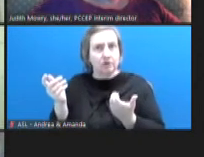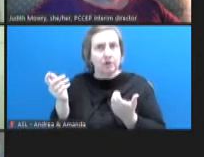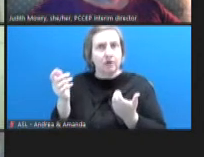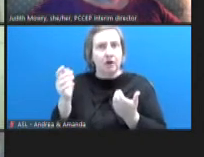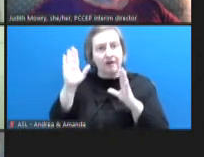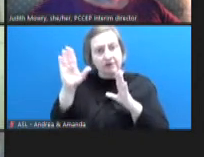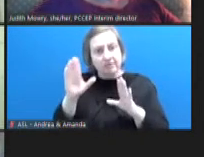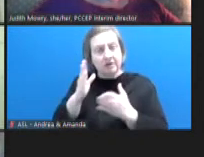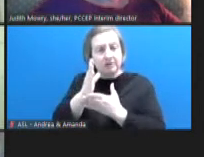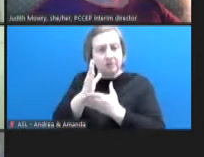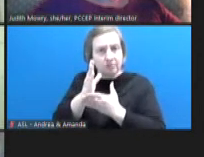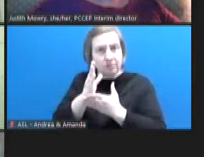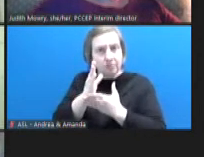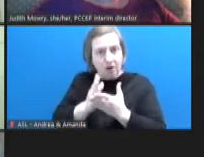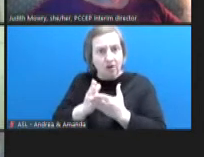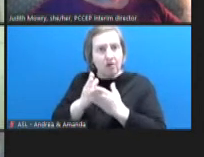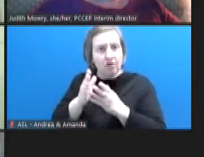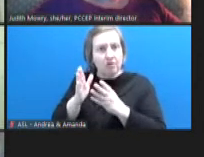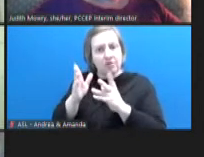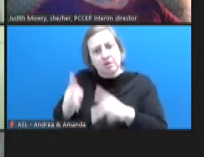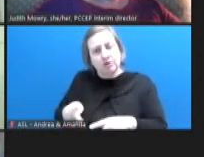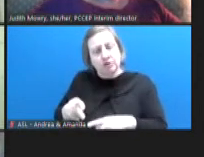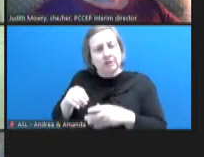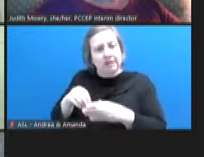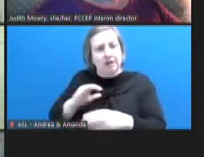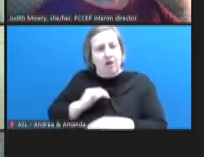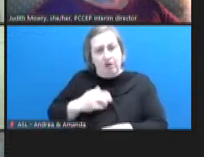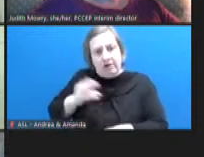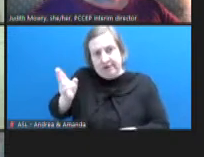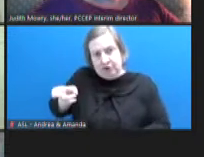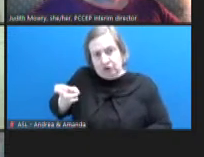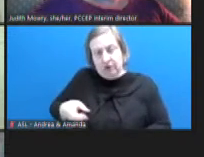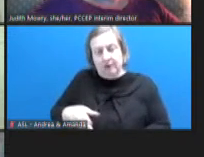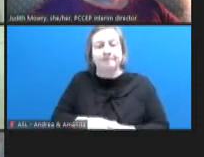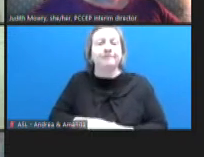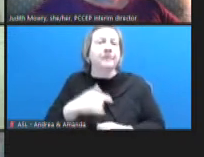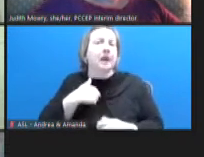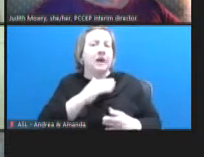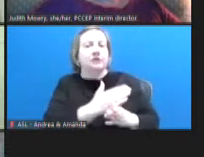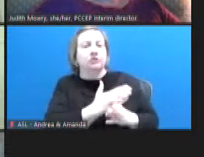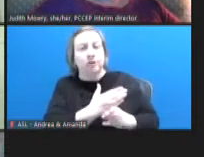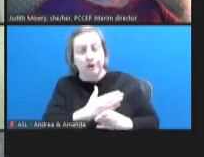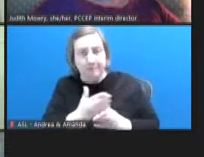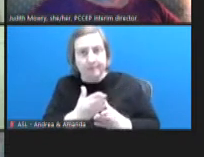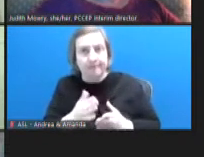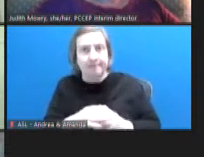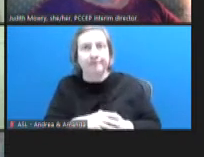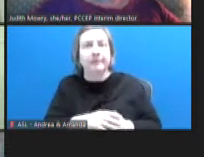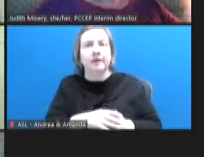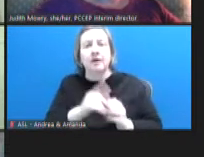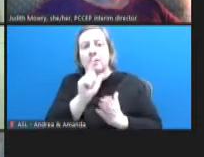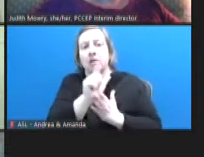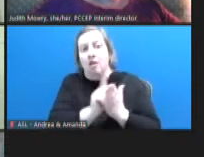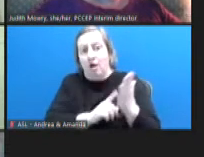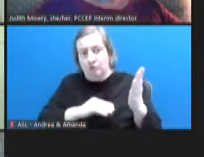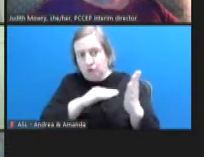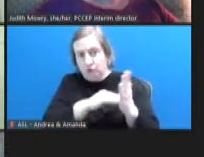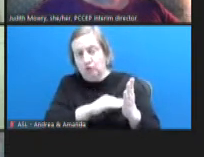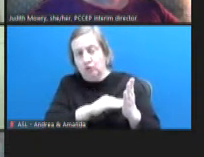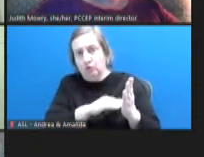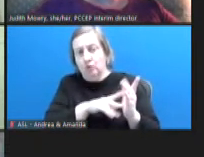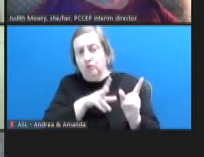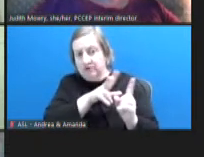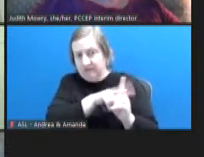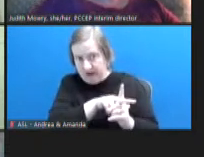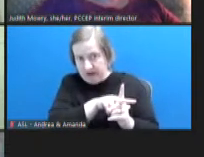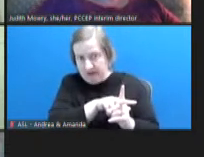amazing person in our history. And what I shared was that there was a lawsuit that was filed and that